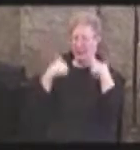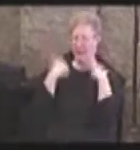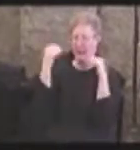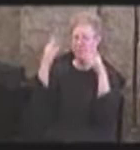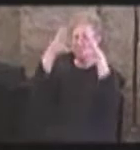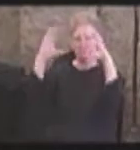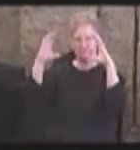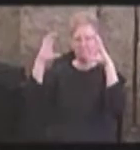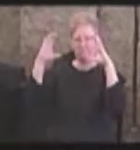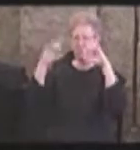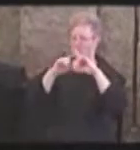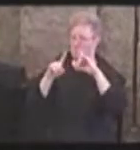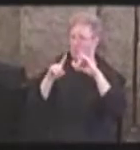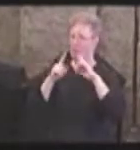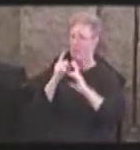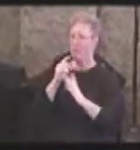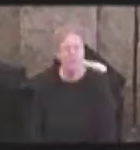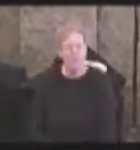you move towards it. It gets bigger.